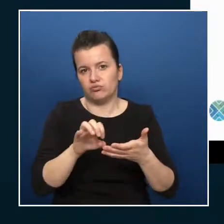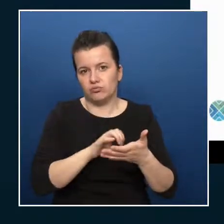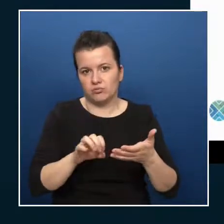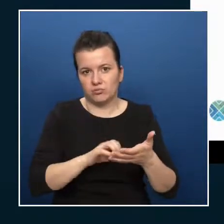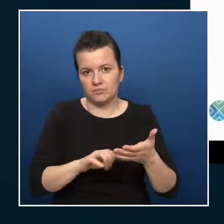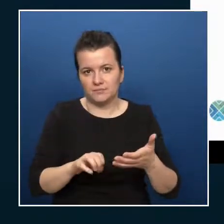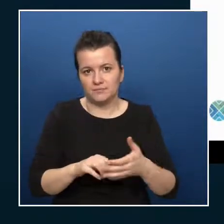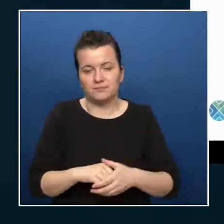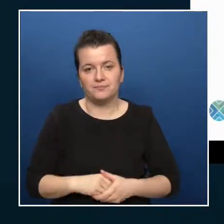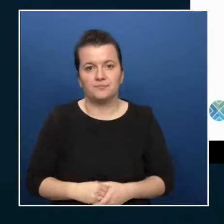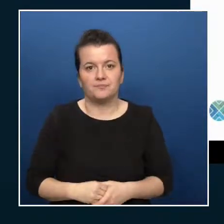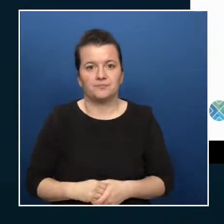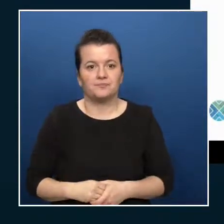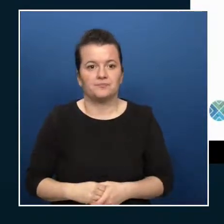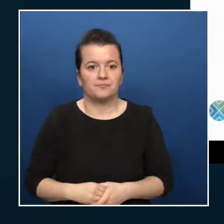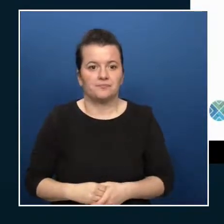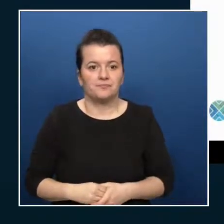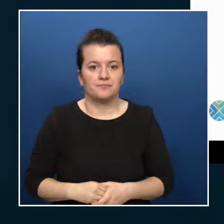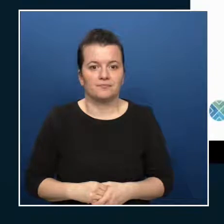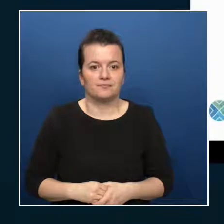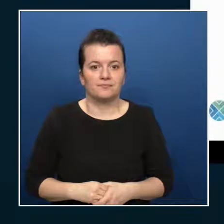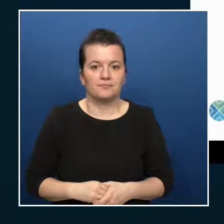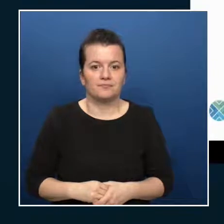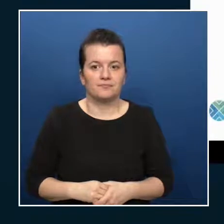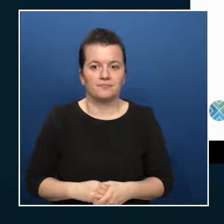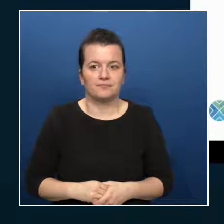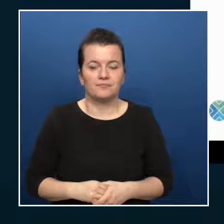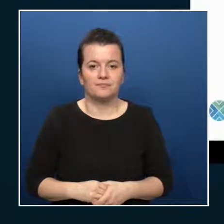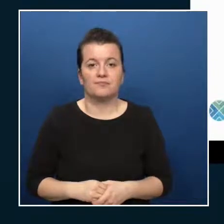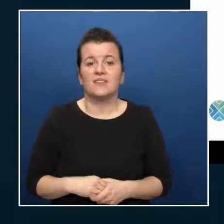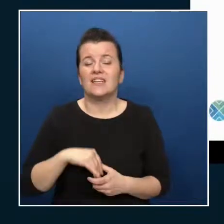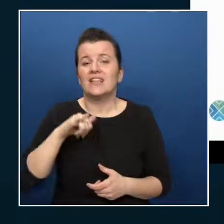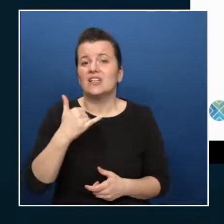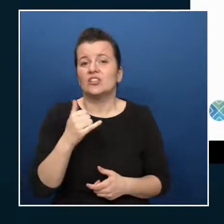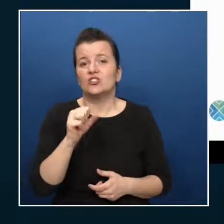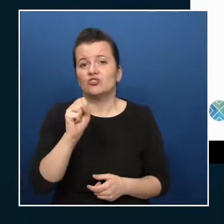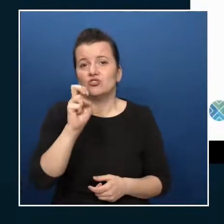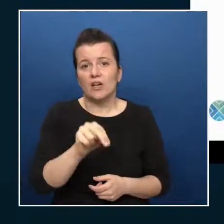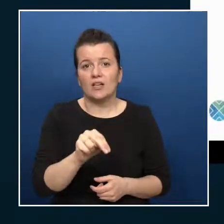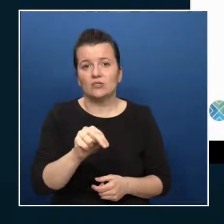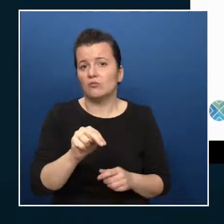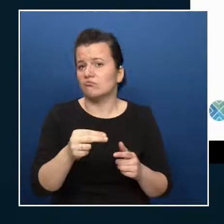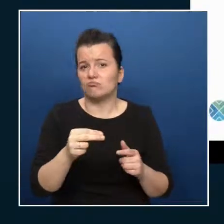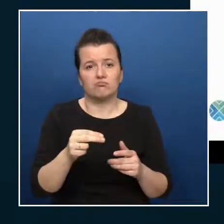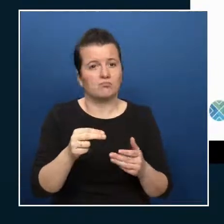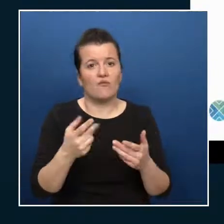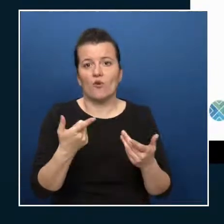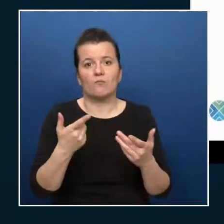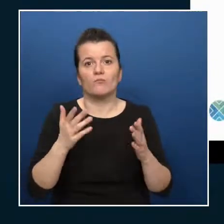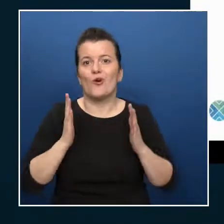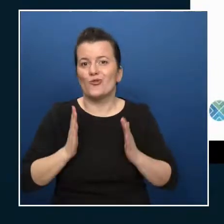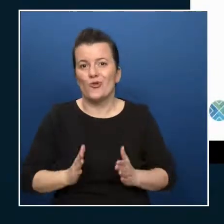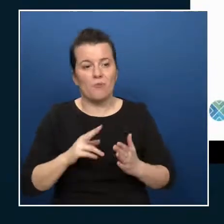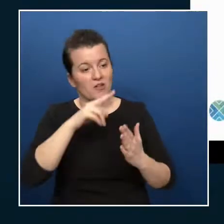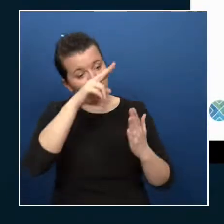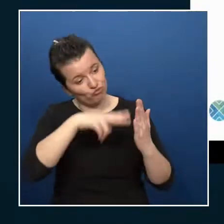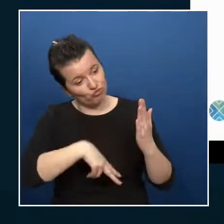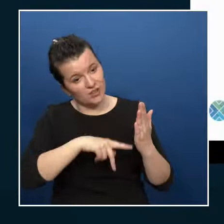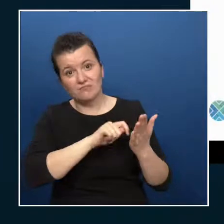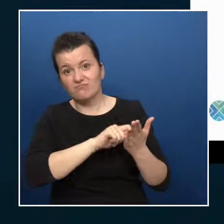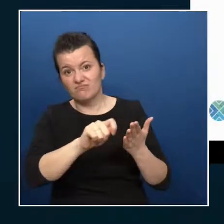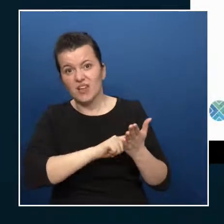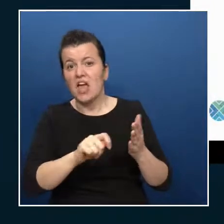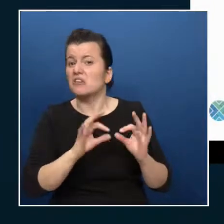inter-exchange format. And JSON is easy for humans to read and write. Not everybody agrees. And easy